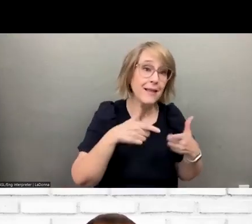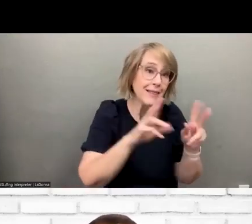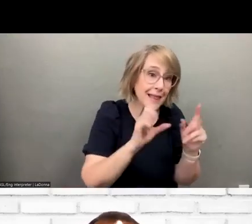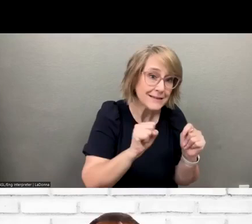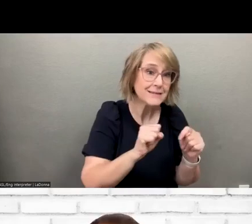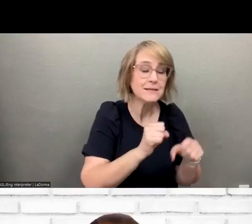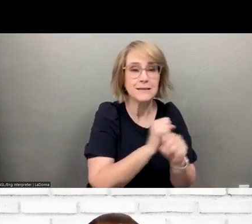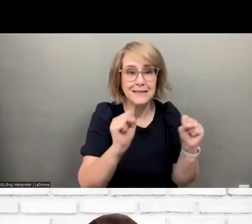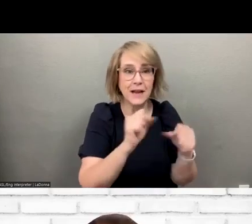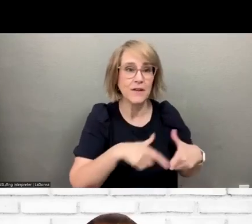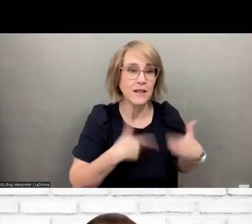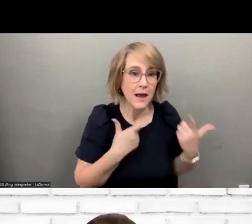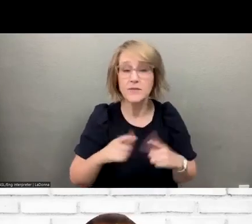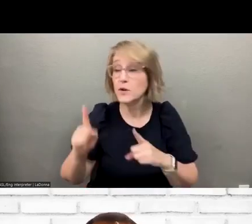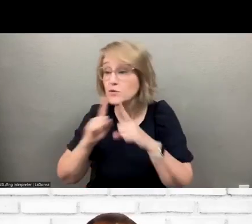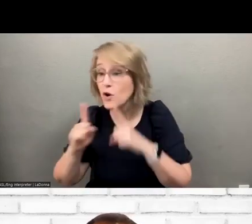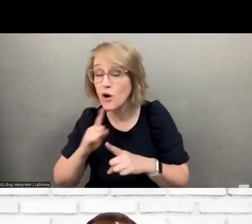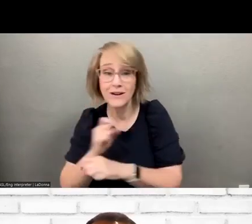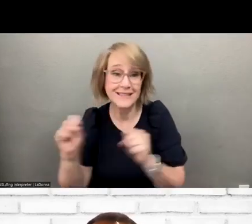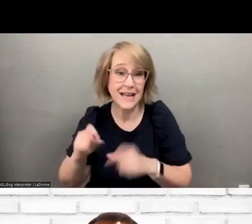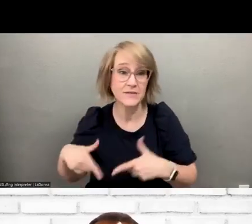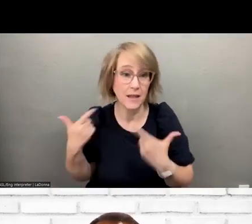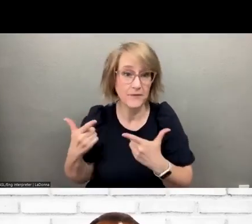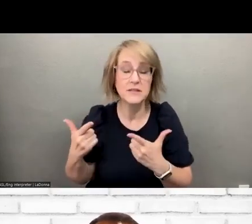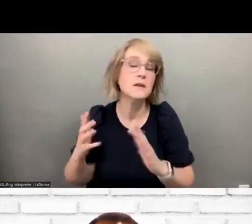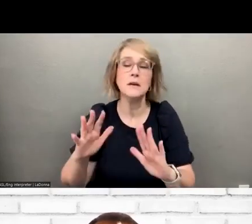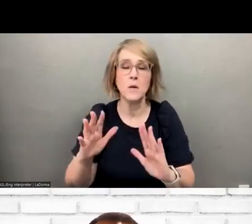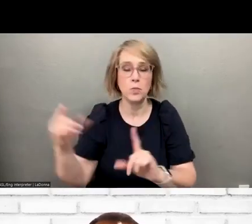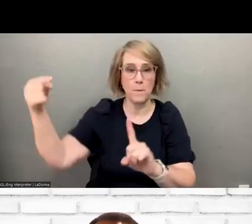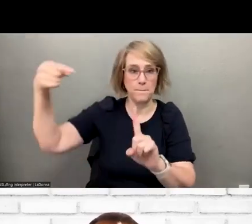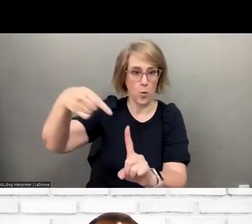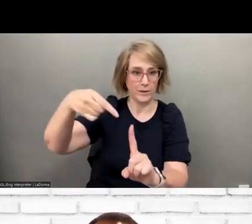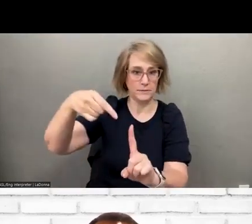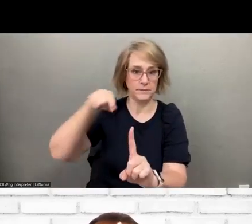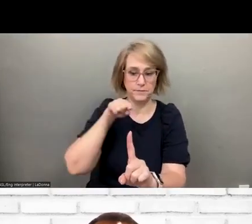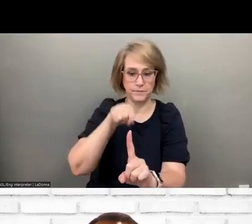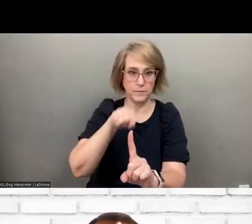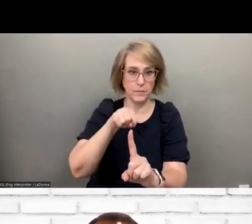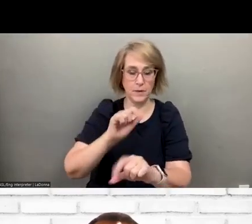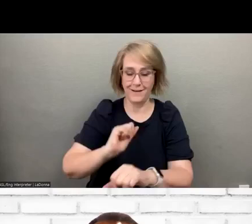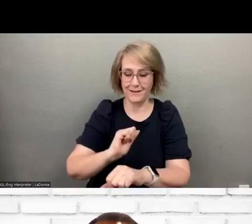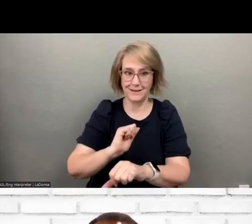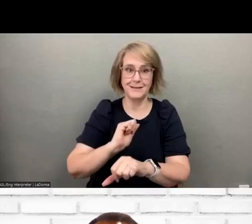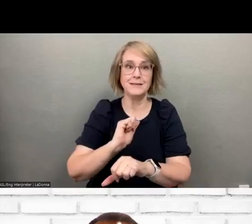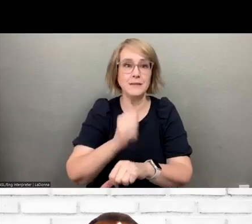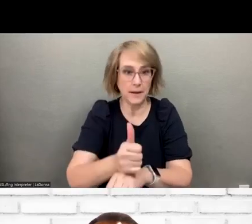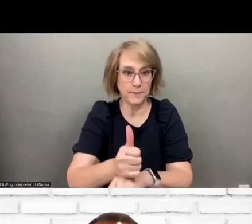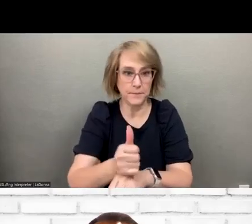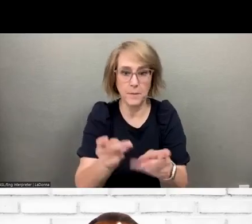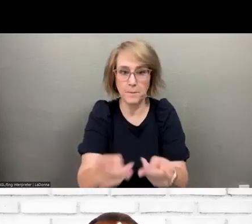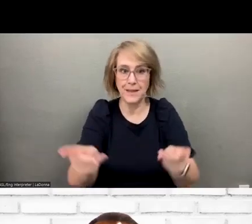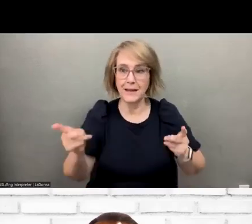Lives, to our programs such as It's Real, is being able to create a safe space